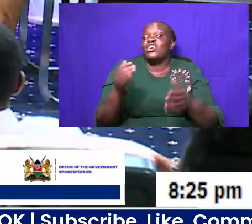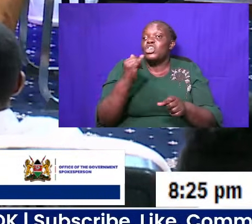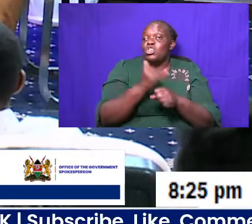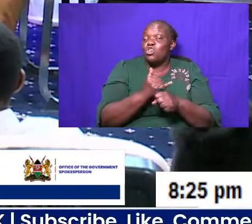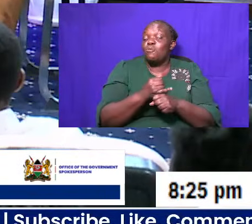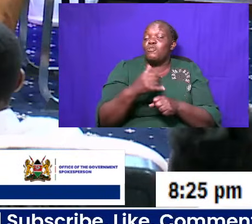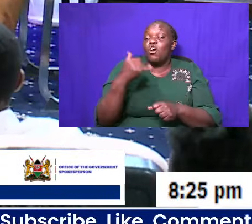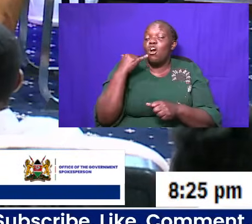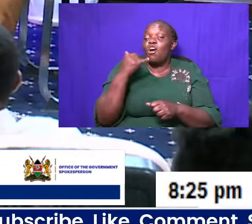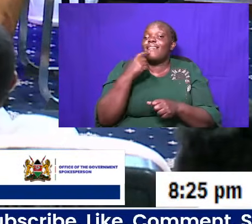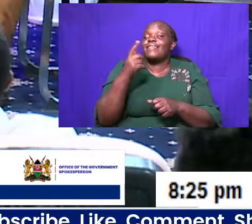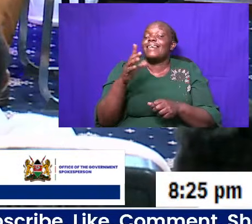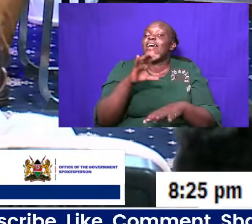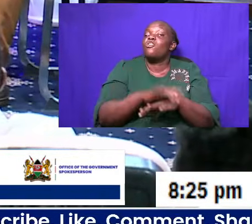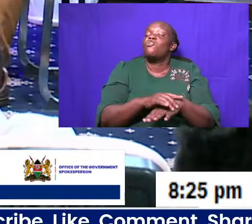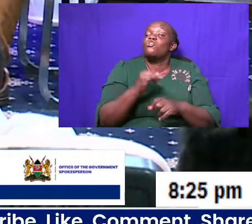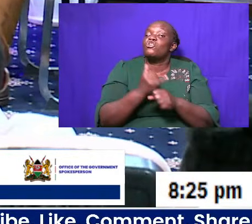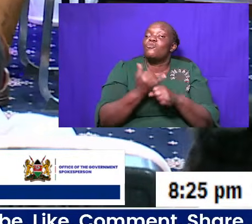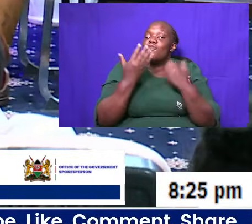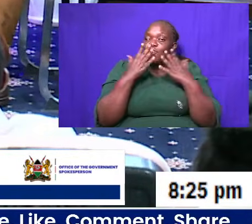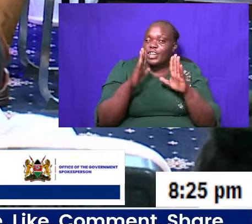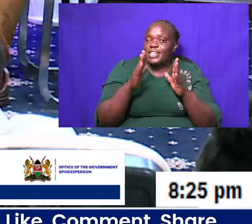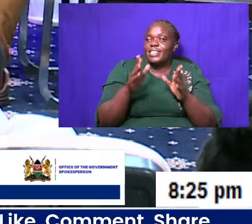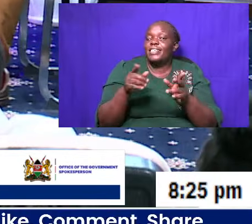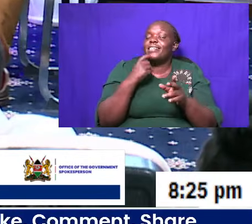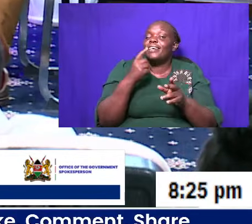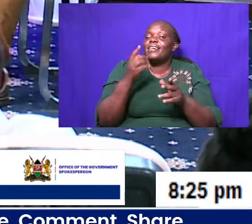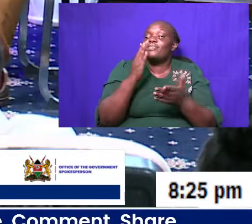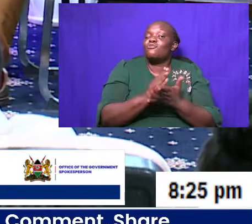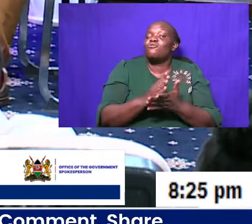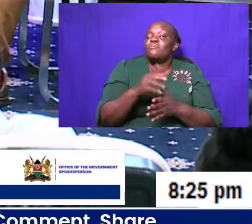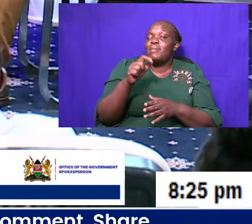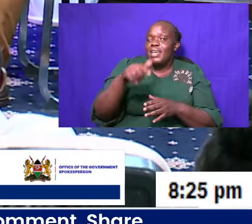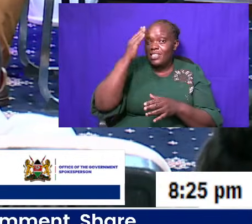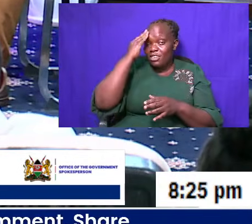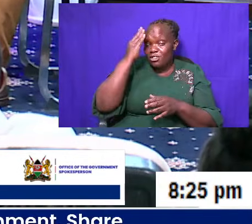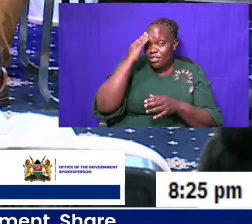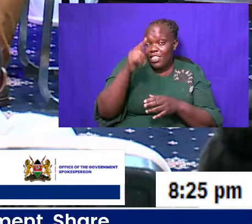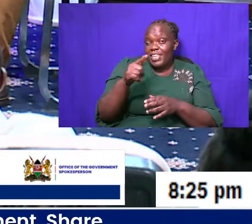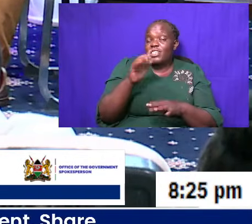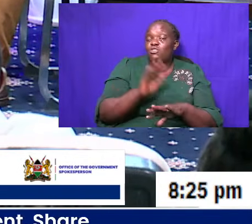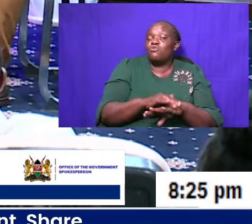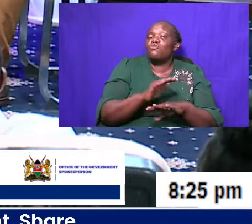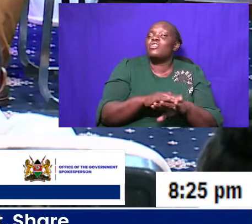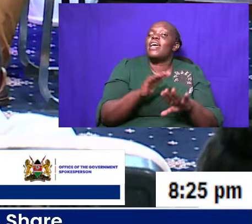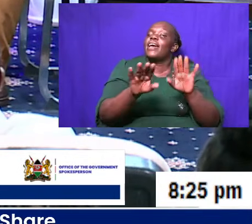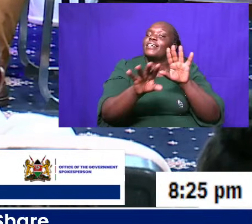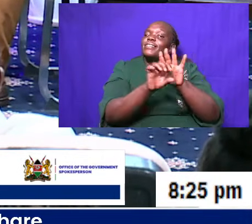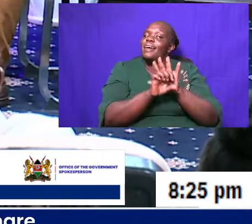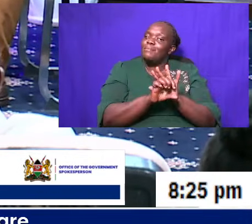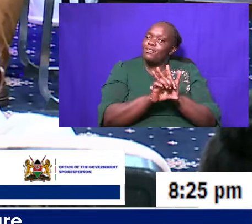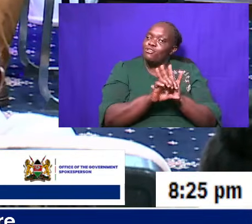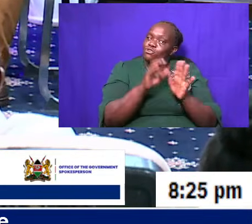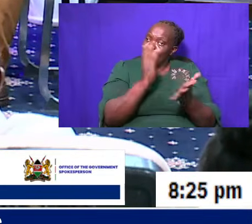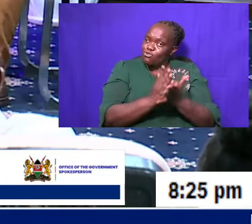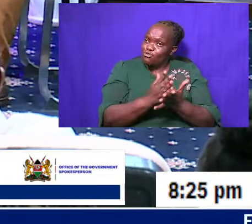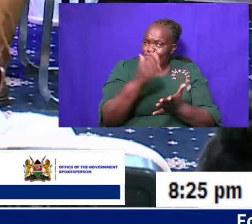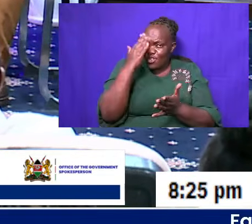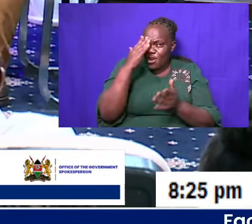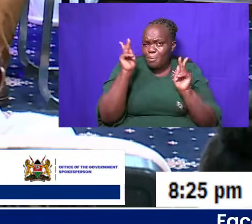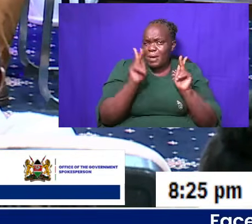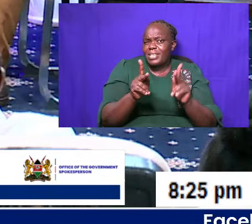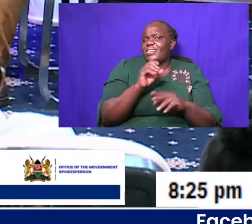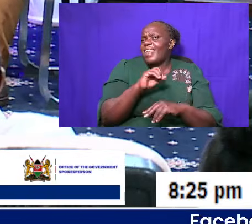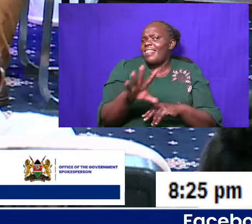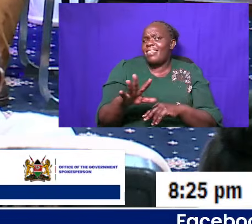one? Nobody. Sasa watu wanasemanga ati lazima ujue mtu kwa hii Kenya. This is a very good exam. Si ndio? Chema cha